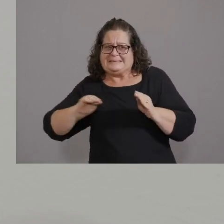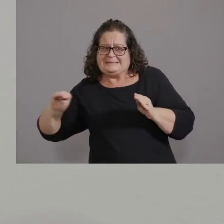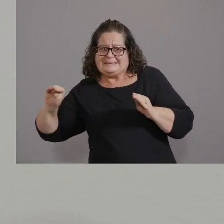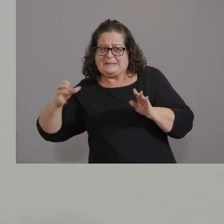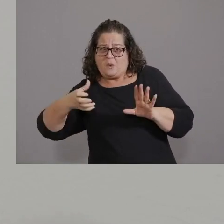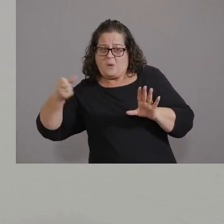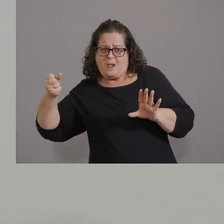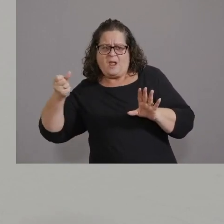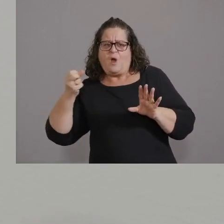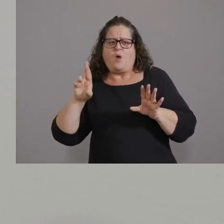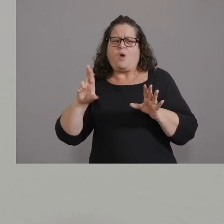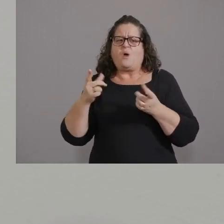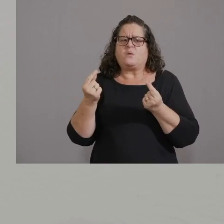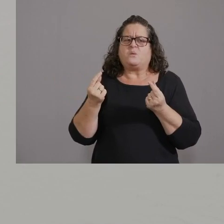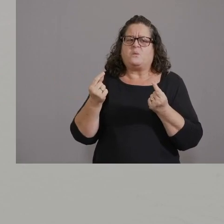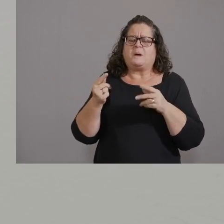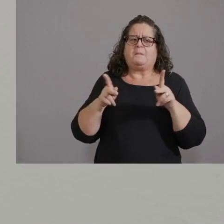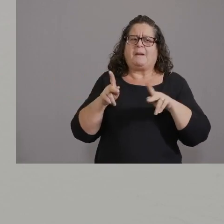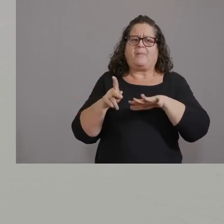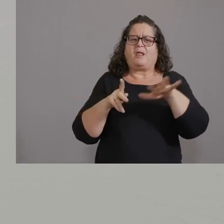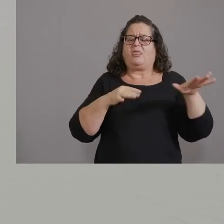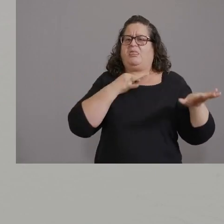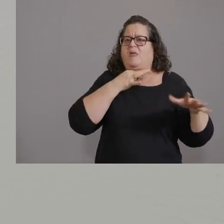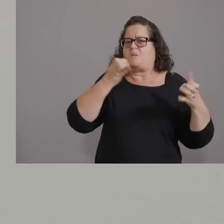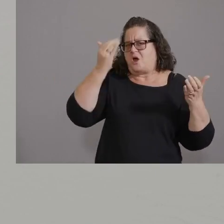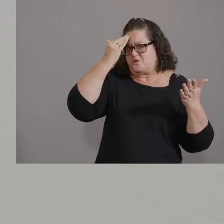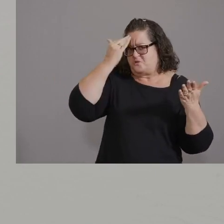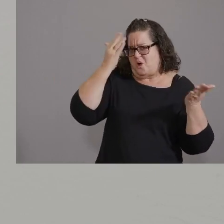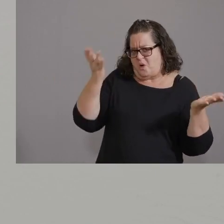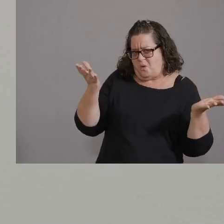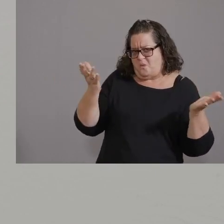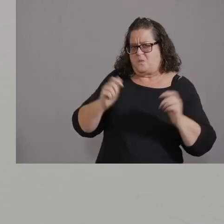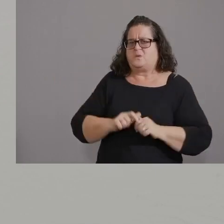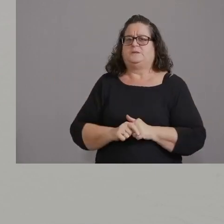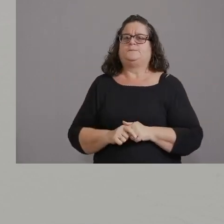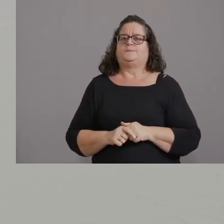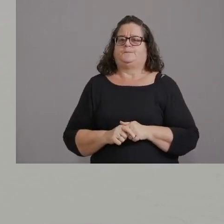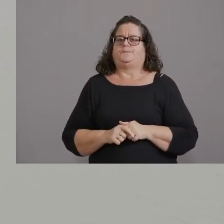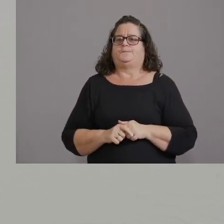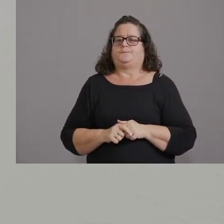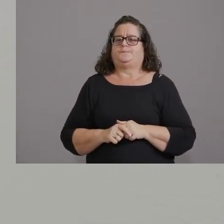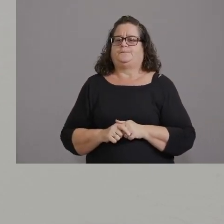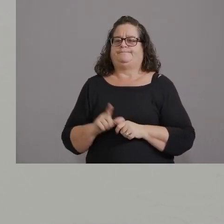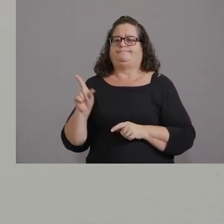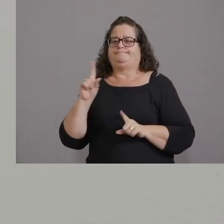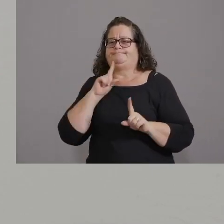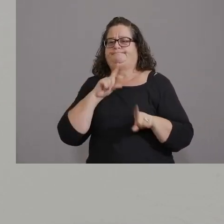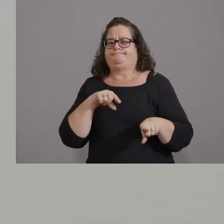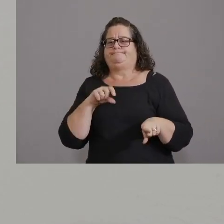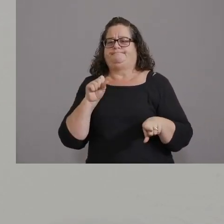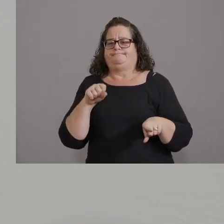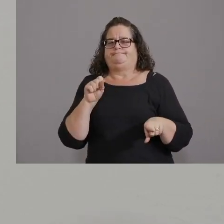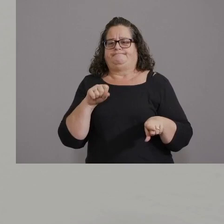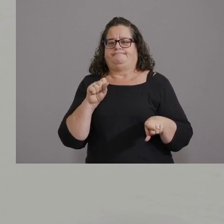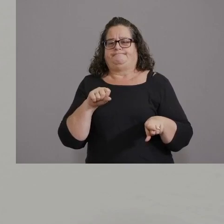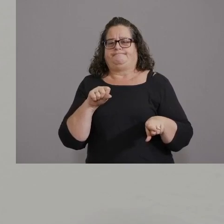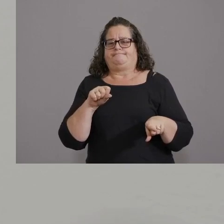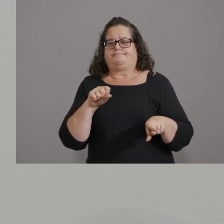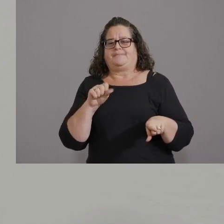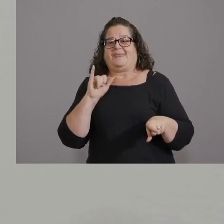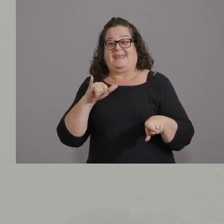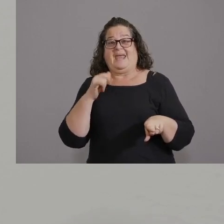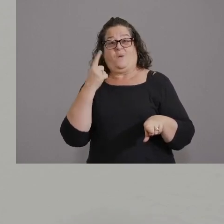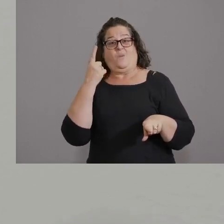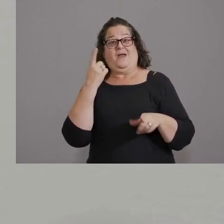that. So that's one of the things that we have to find out information for. So what they're saying is they